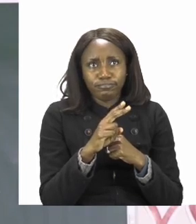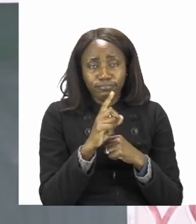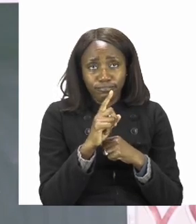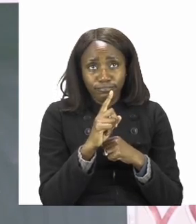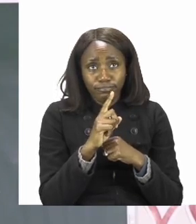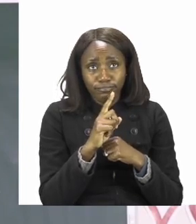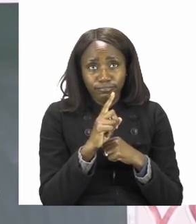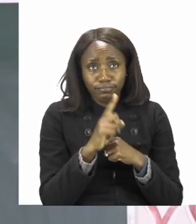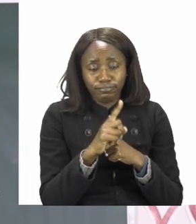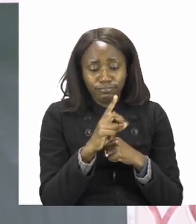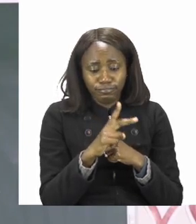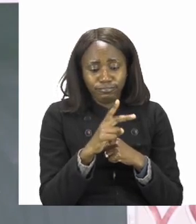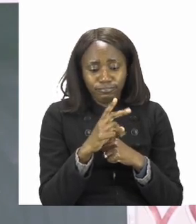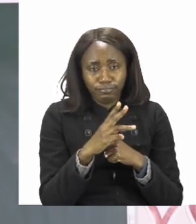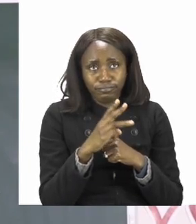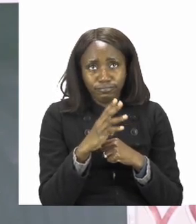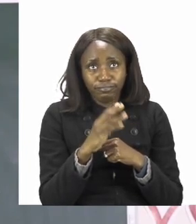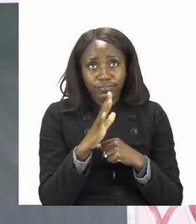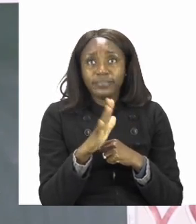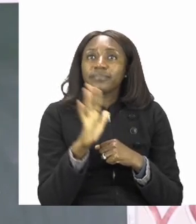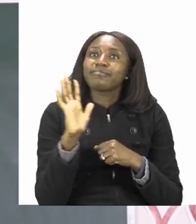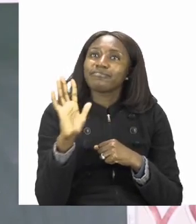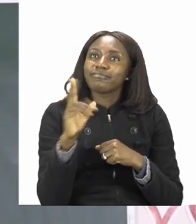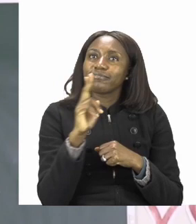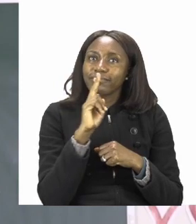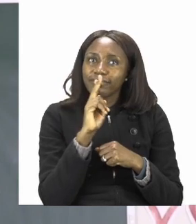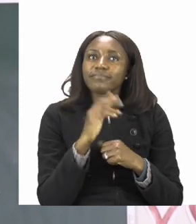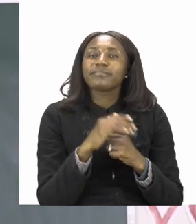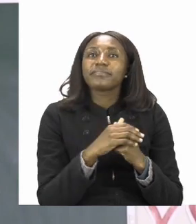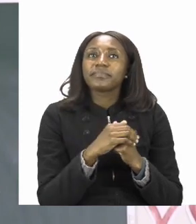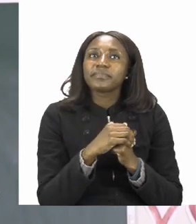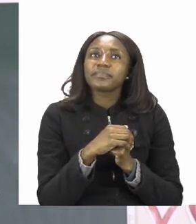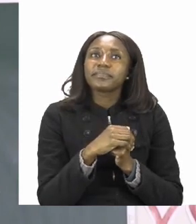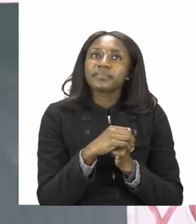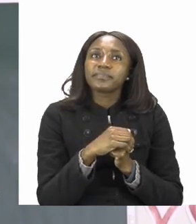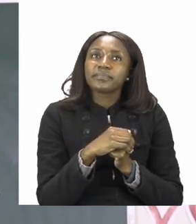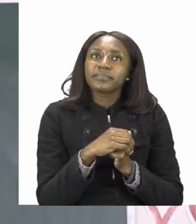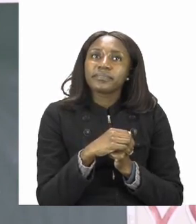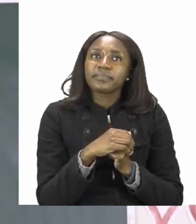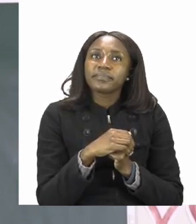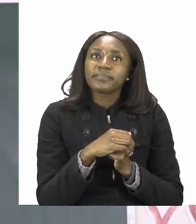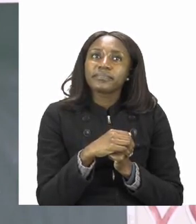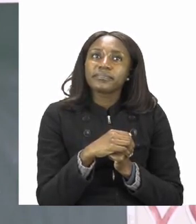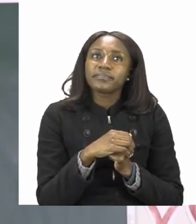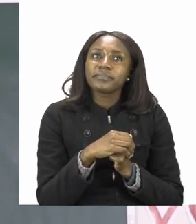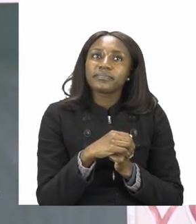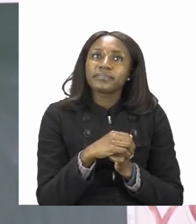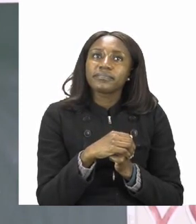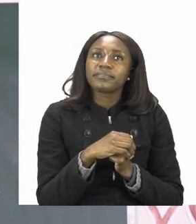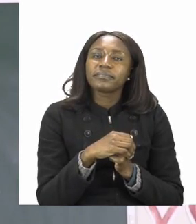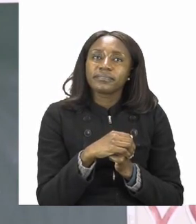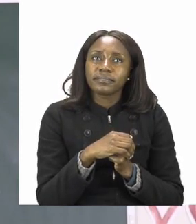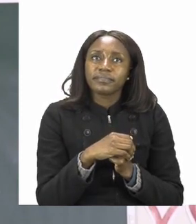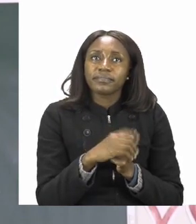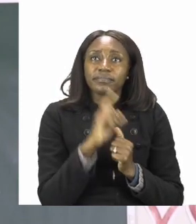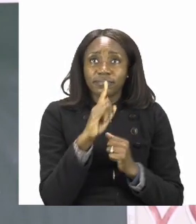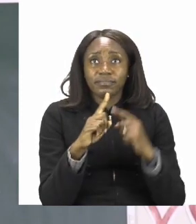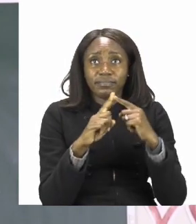So our answer is 5. One set of 5 equals